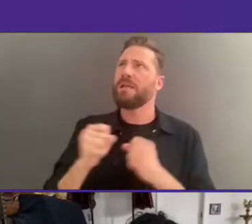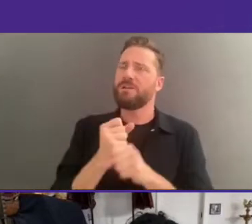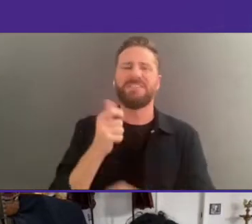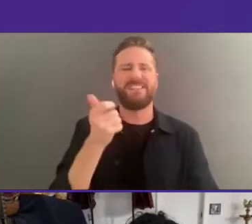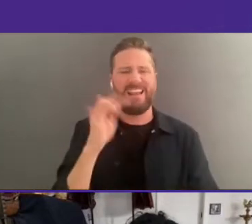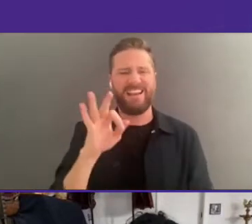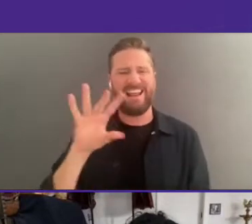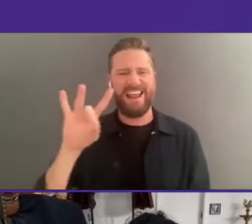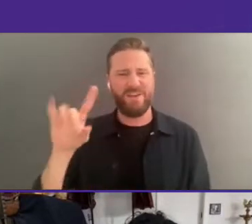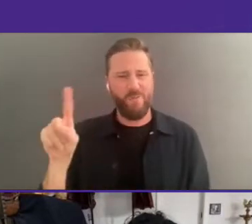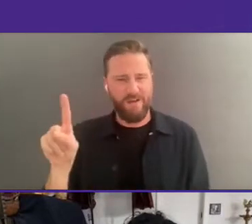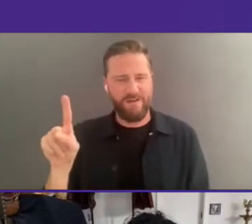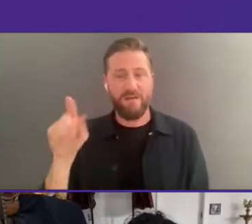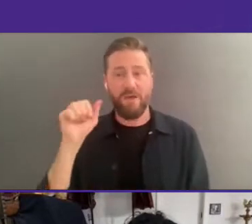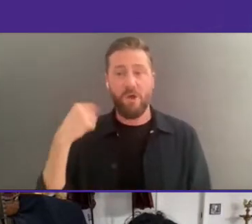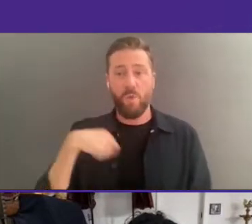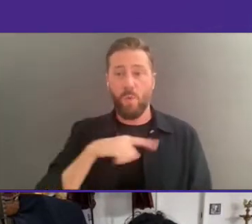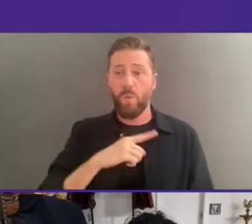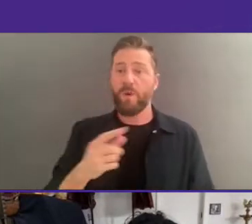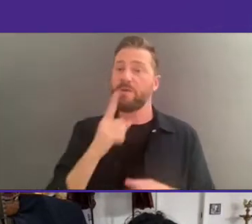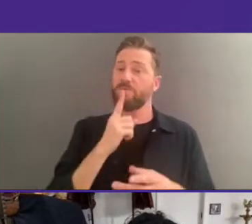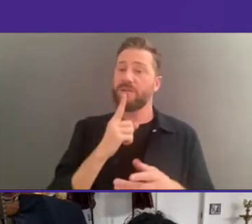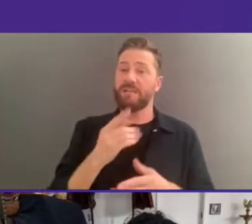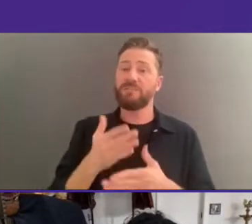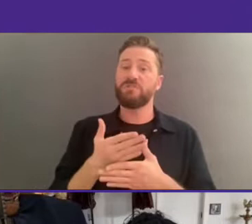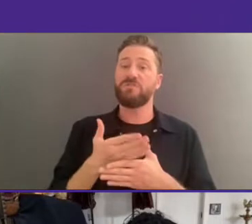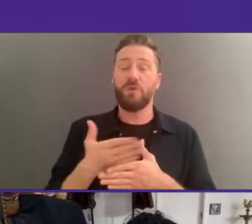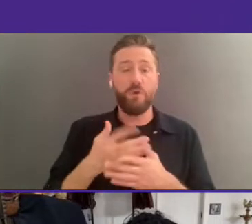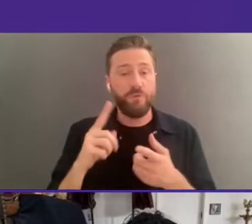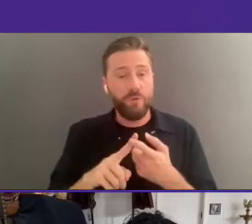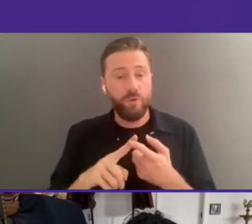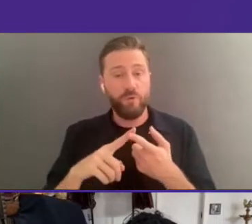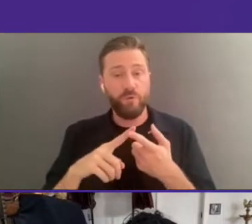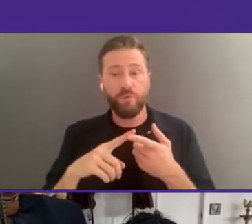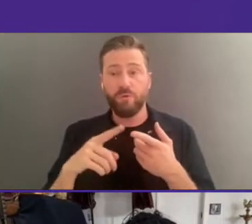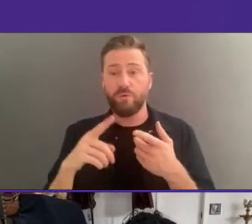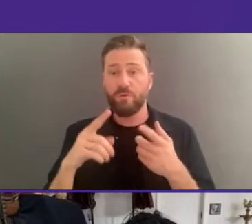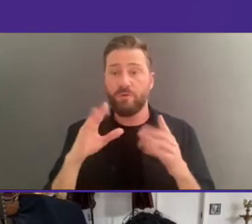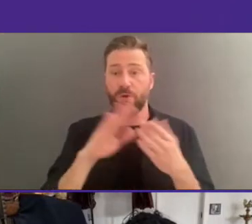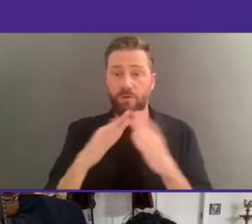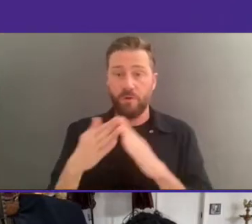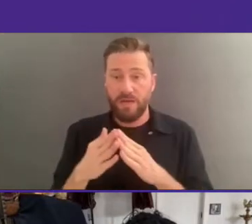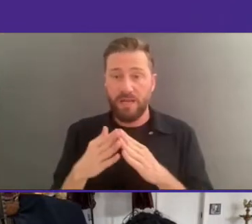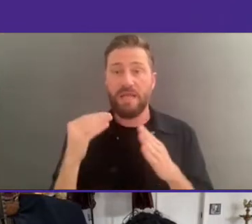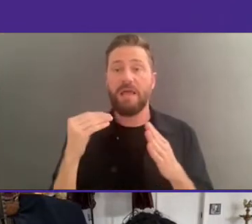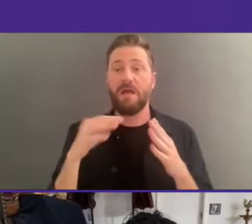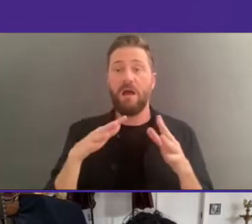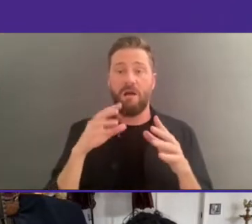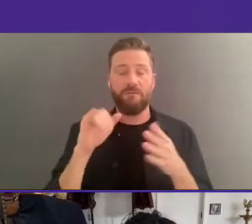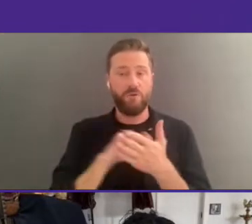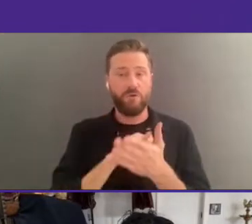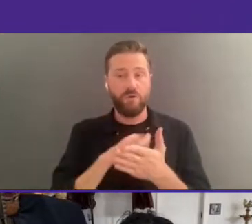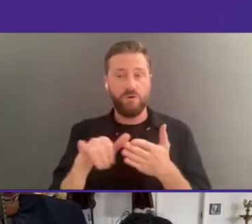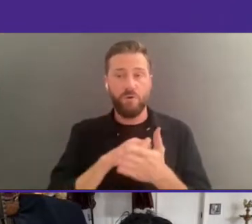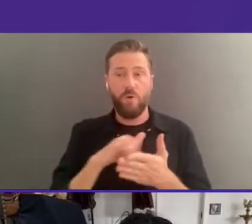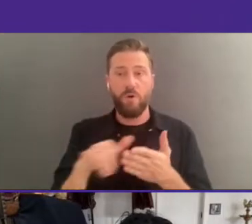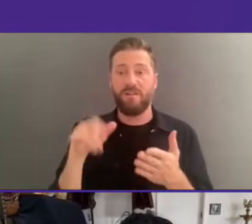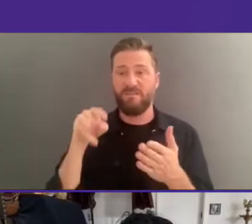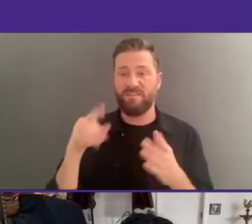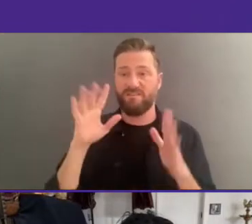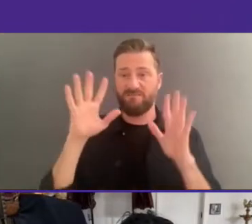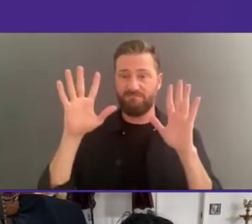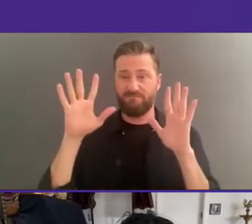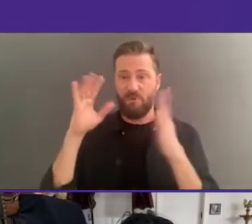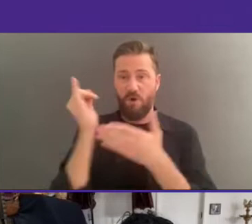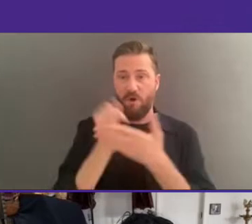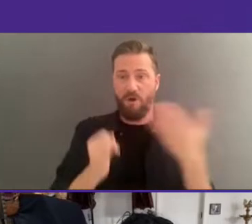We served to the community and the city of New York in recent decades. But looking back,